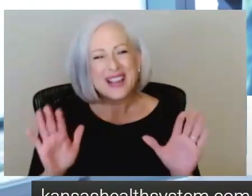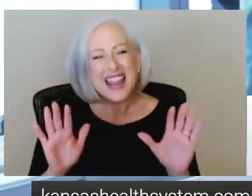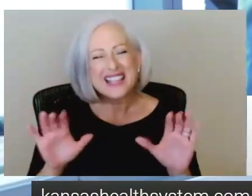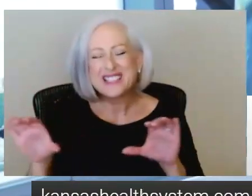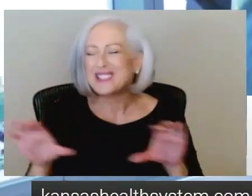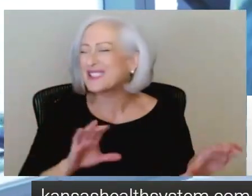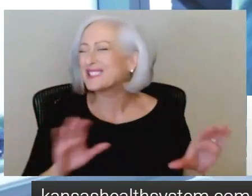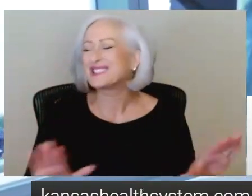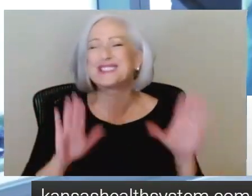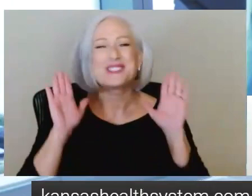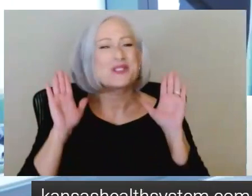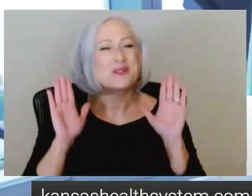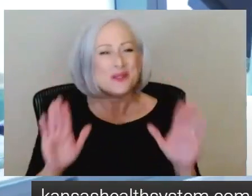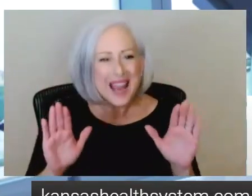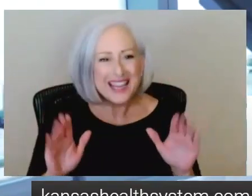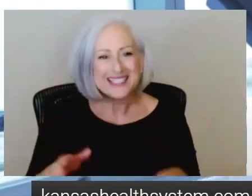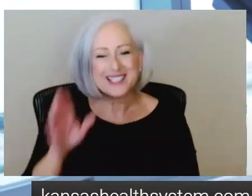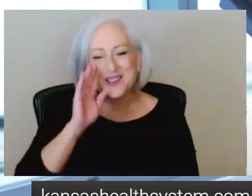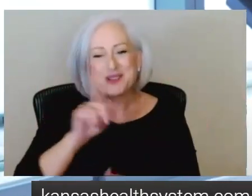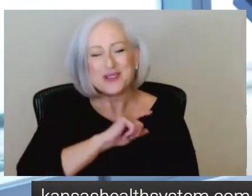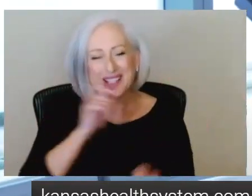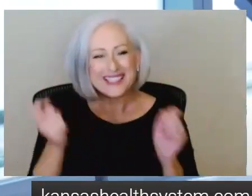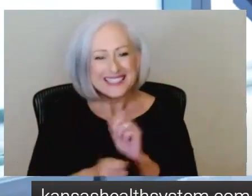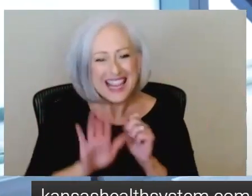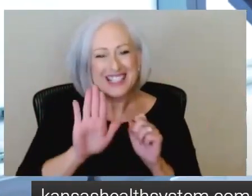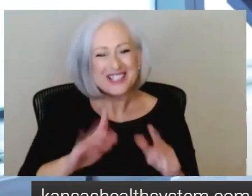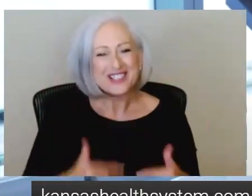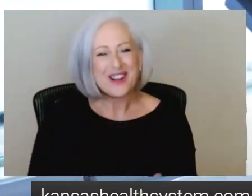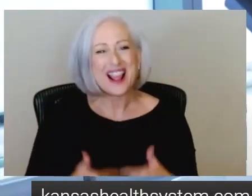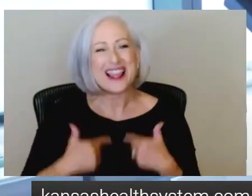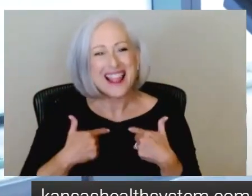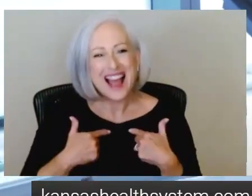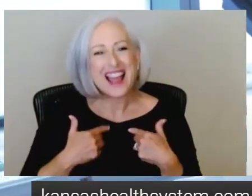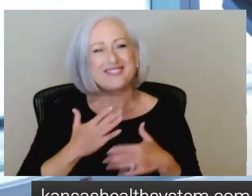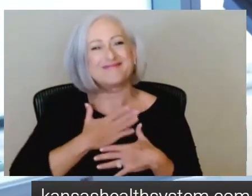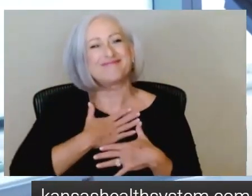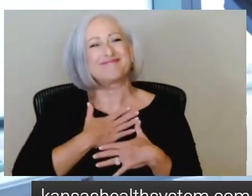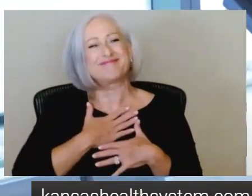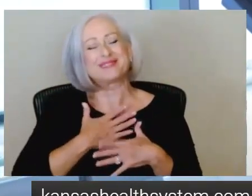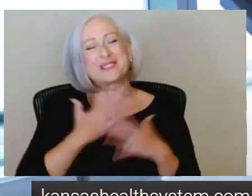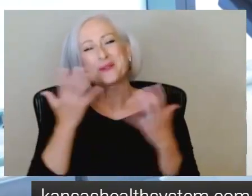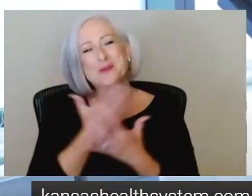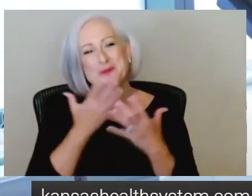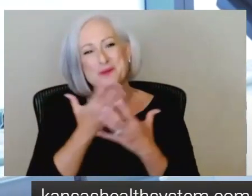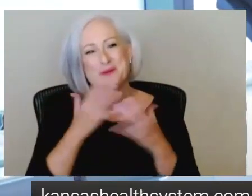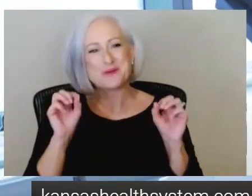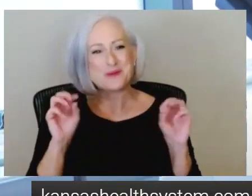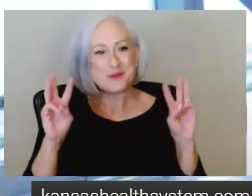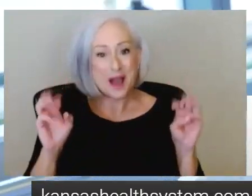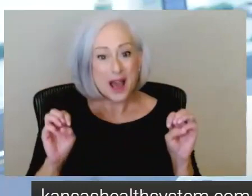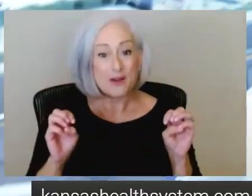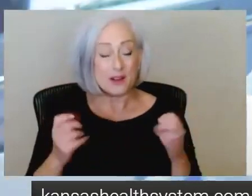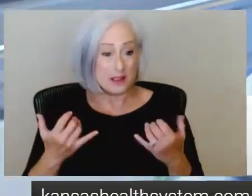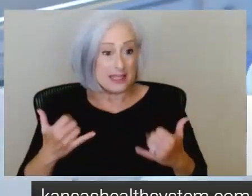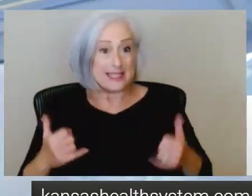great, and this is going to change your life. Wow. So they're getting the halo ready now. Is it called a halo? I'm